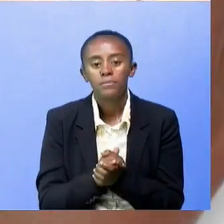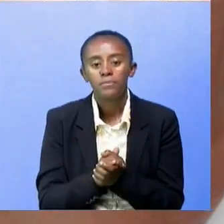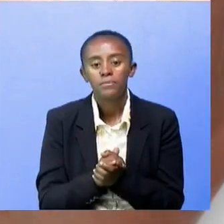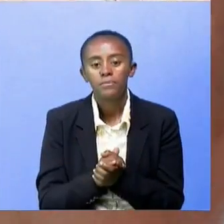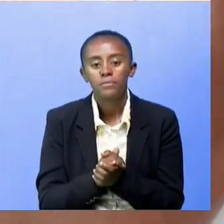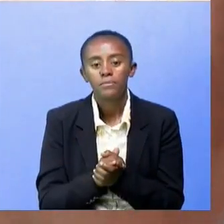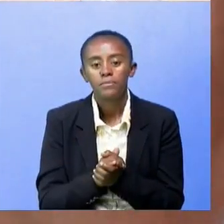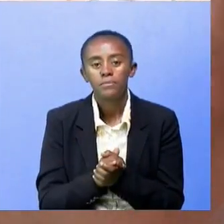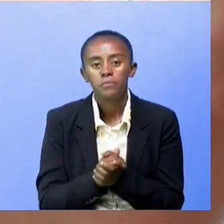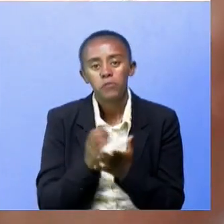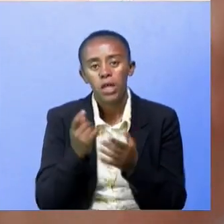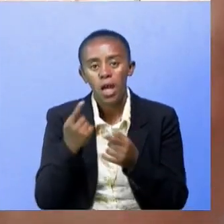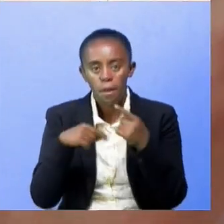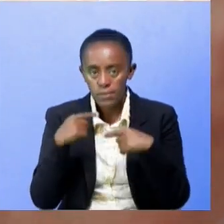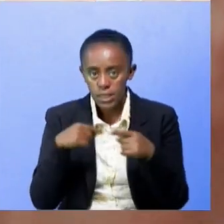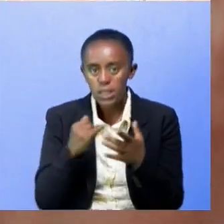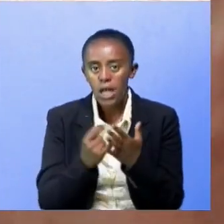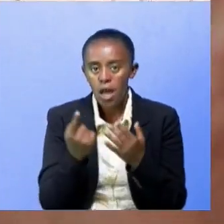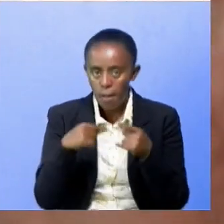it comes